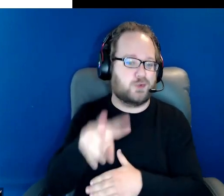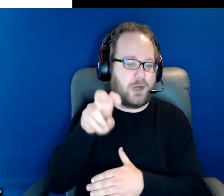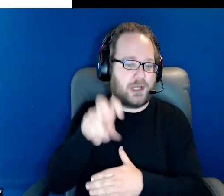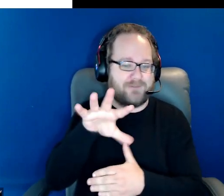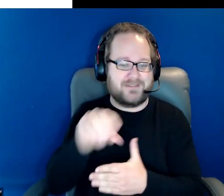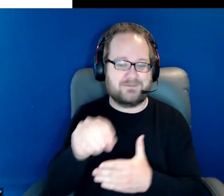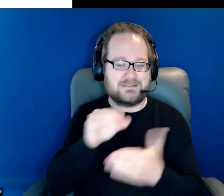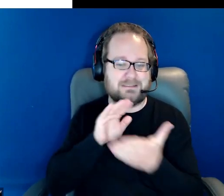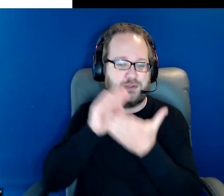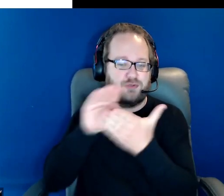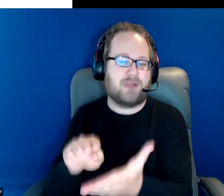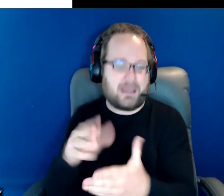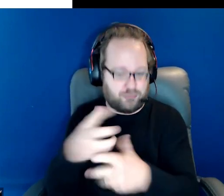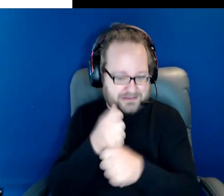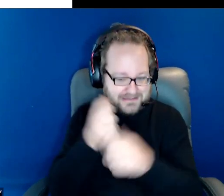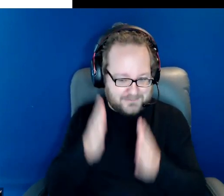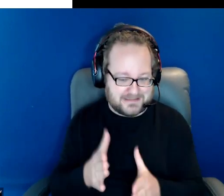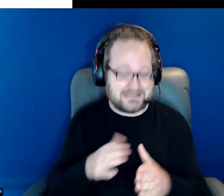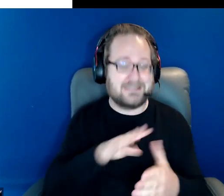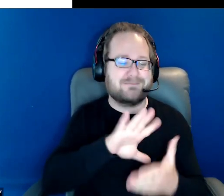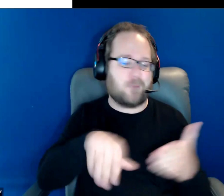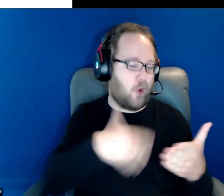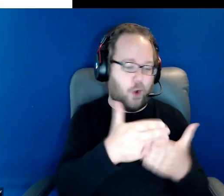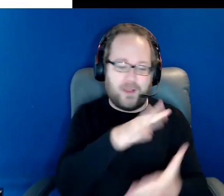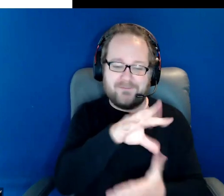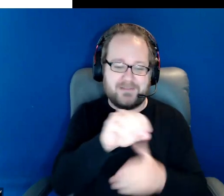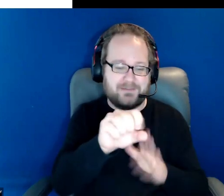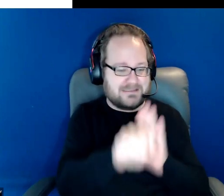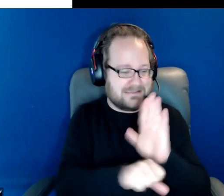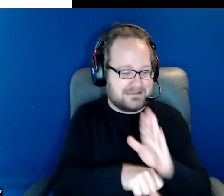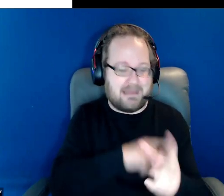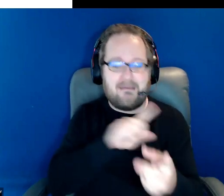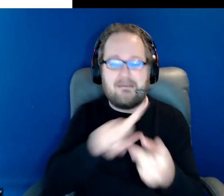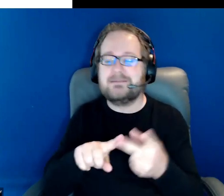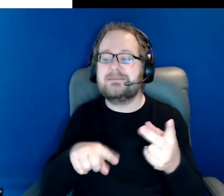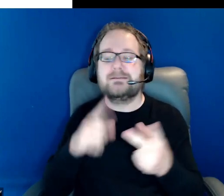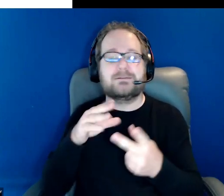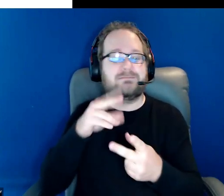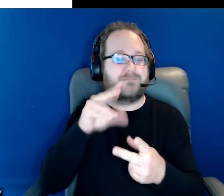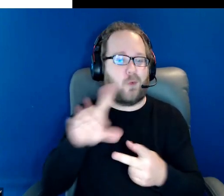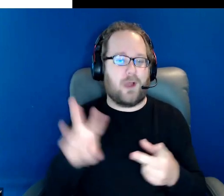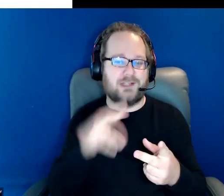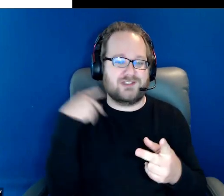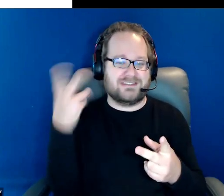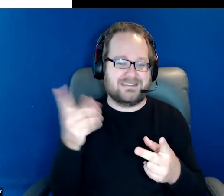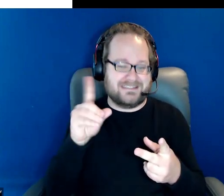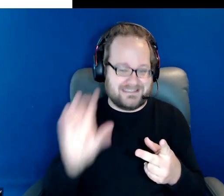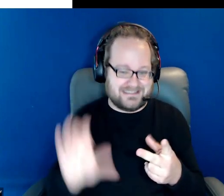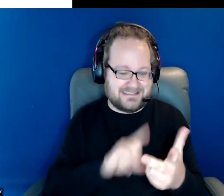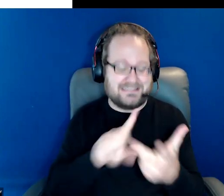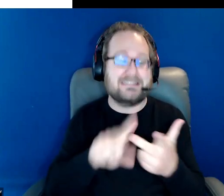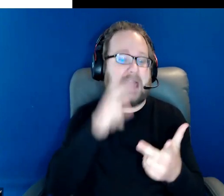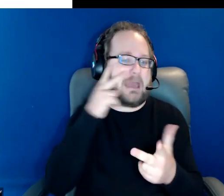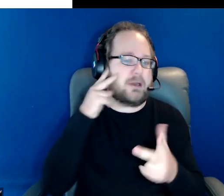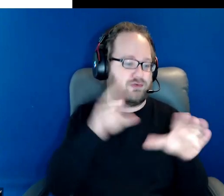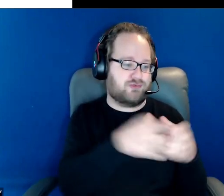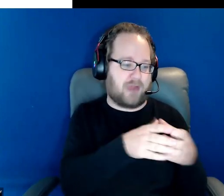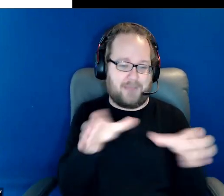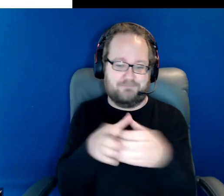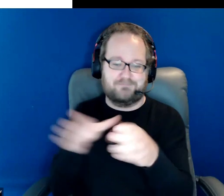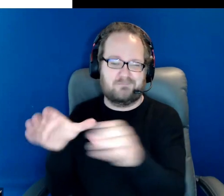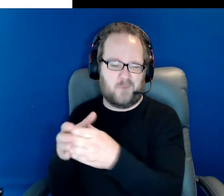of Columbia, U.S. territories, and federally recognized tribes, over 150 federal recognized tribes in all. Next